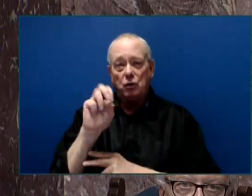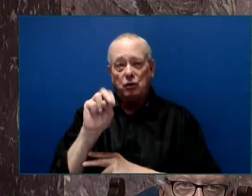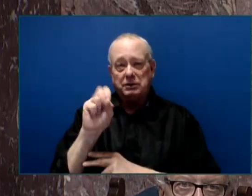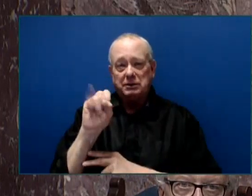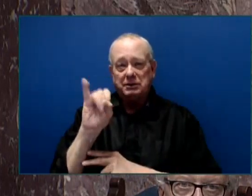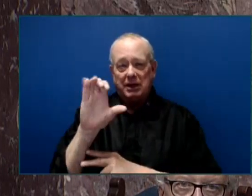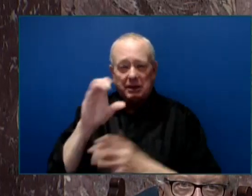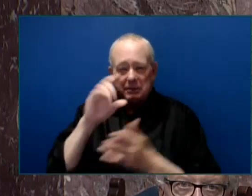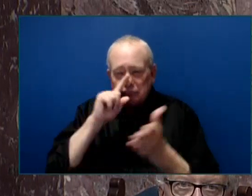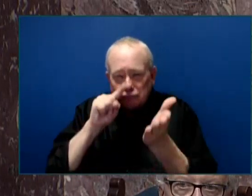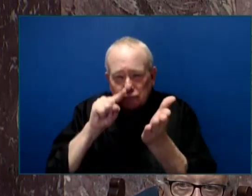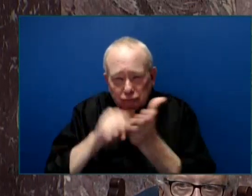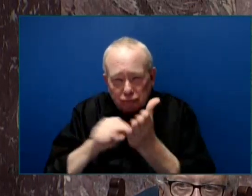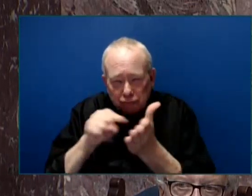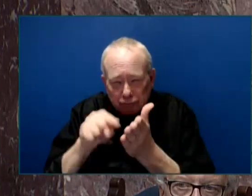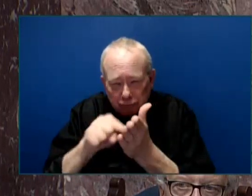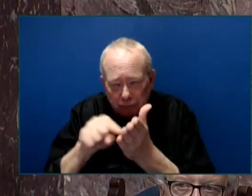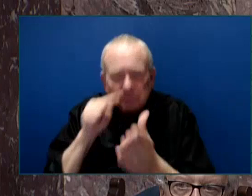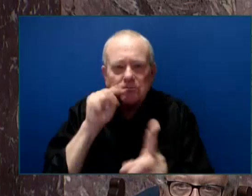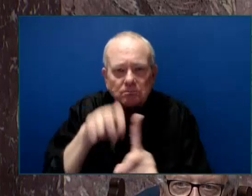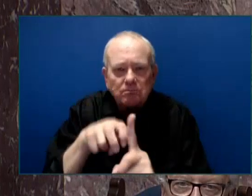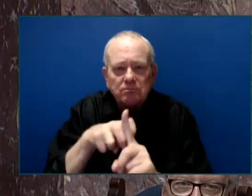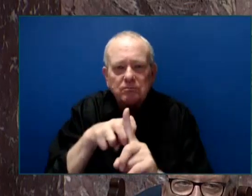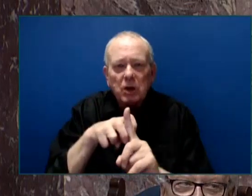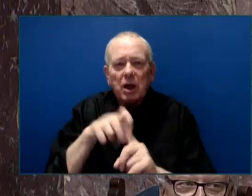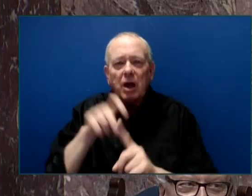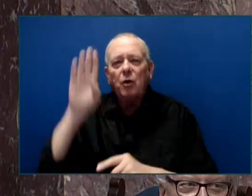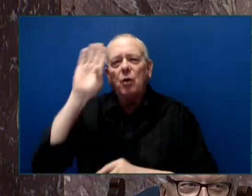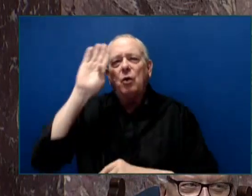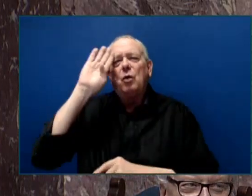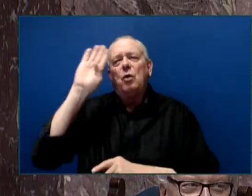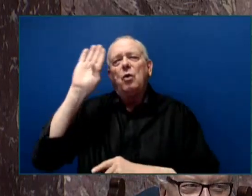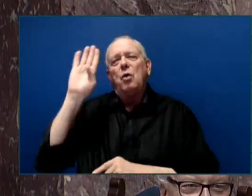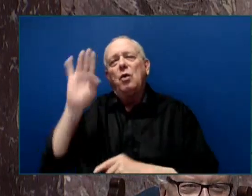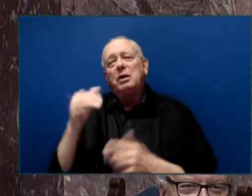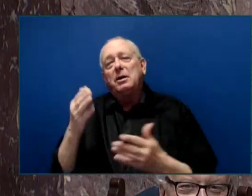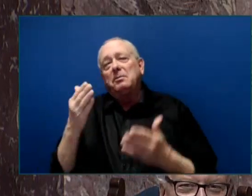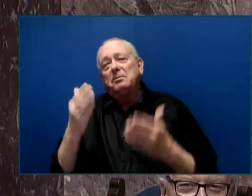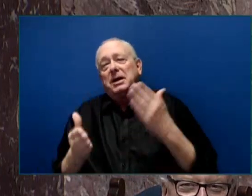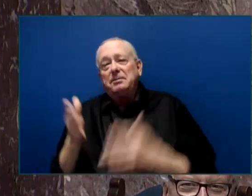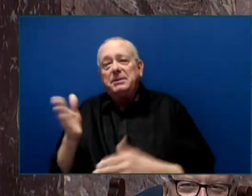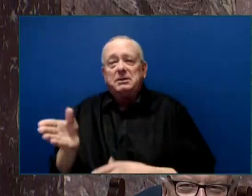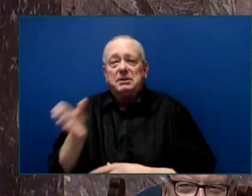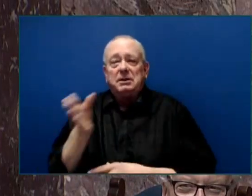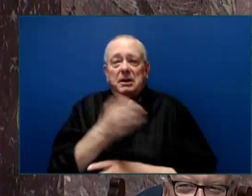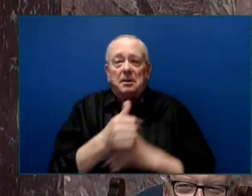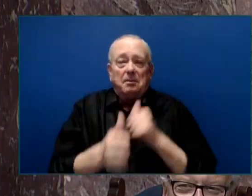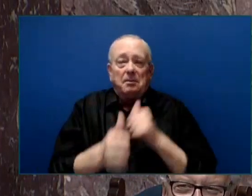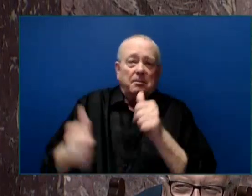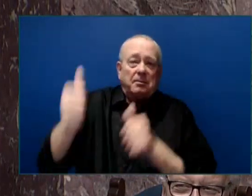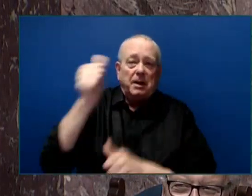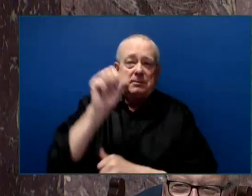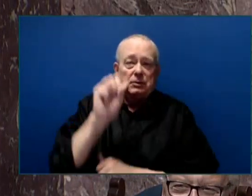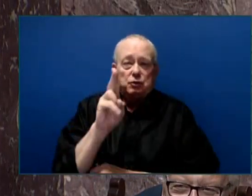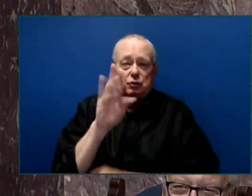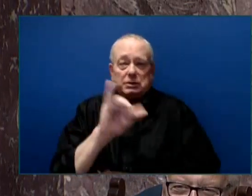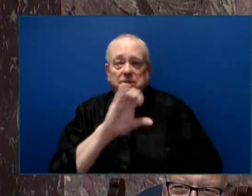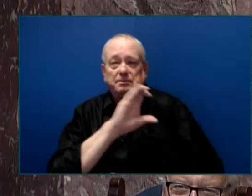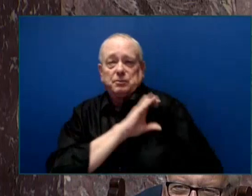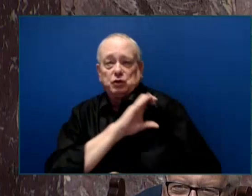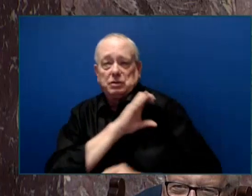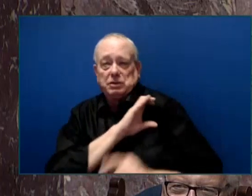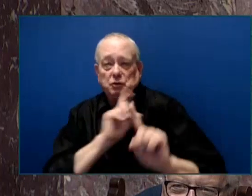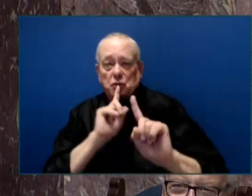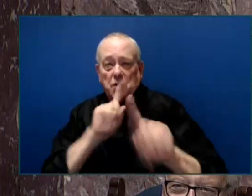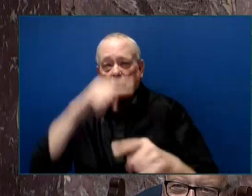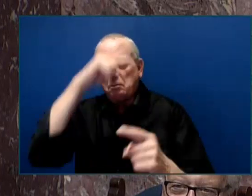the Sharpie as he was blacking out the Surrey Police report. But one would think that housing ministers had enough time to go to town on that